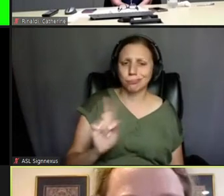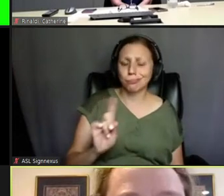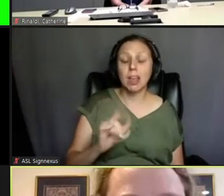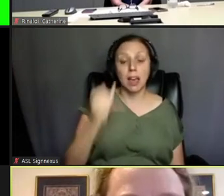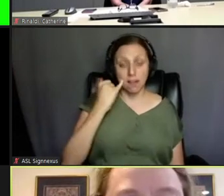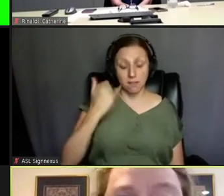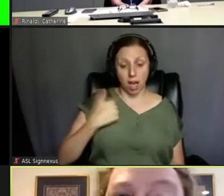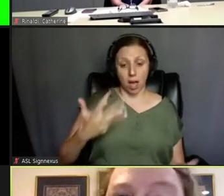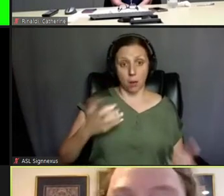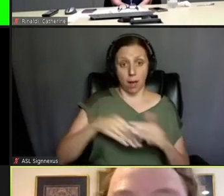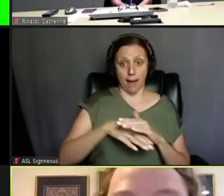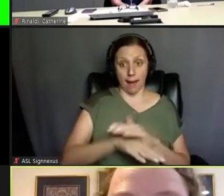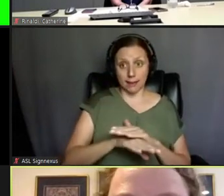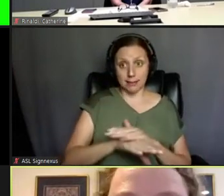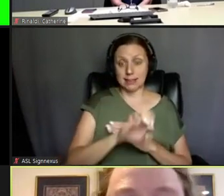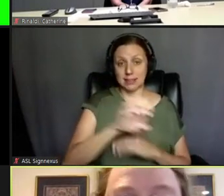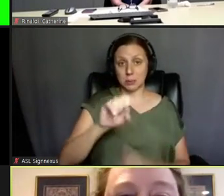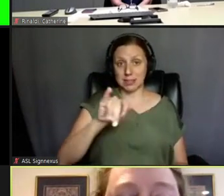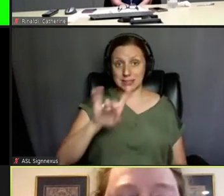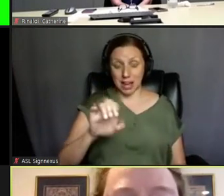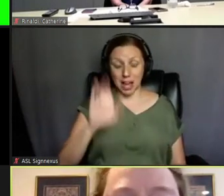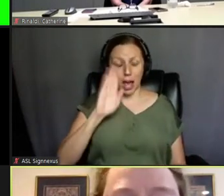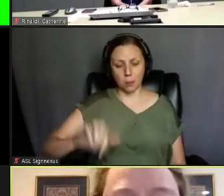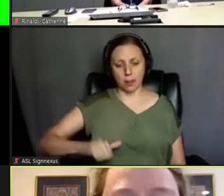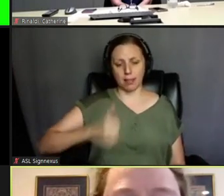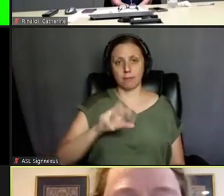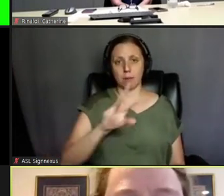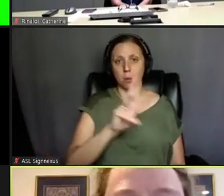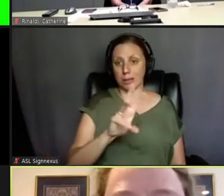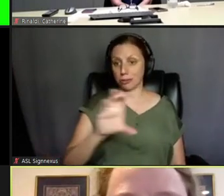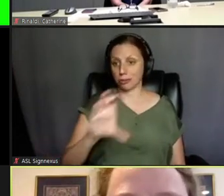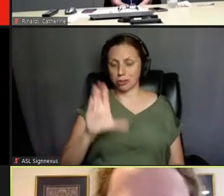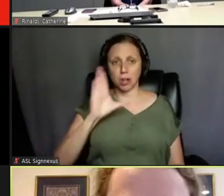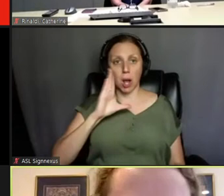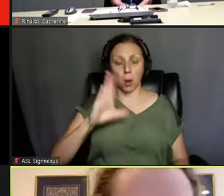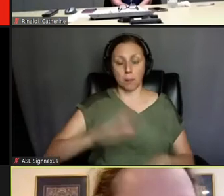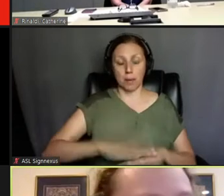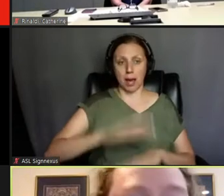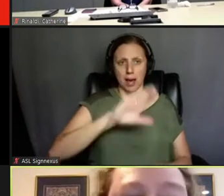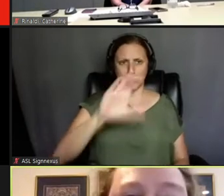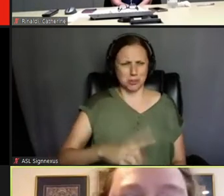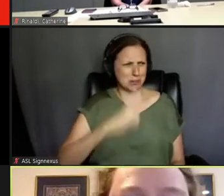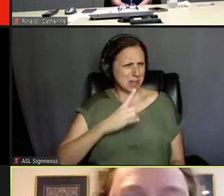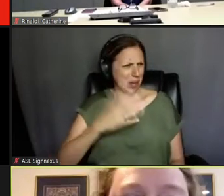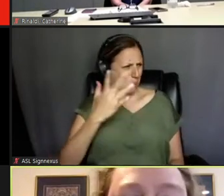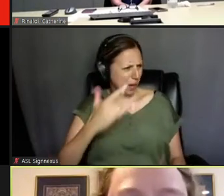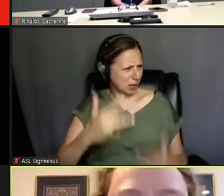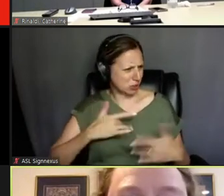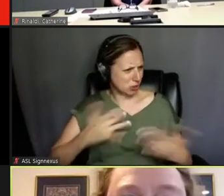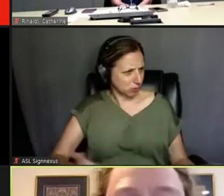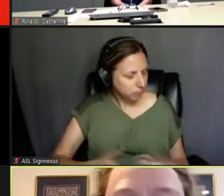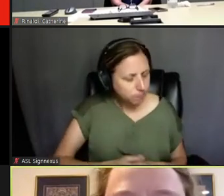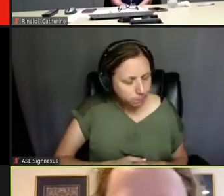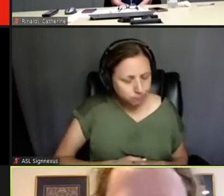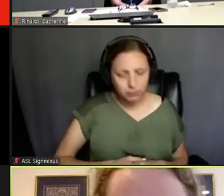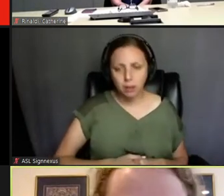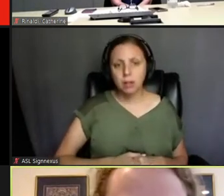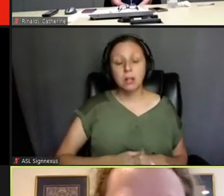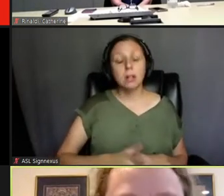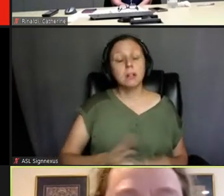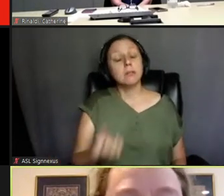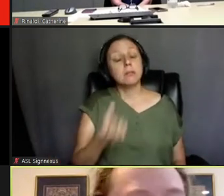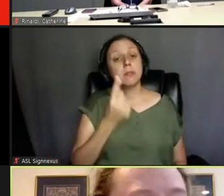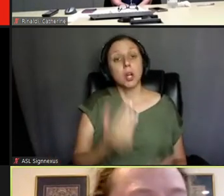to the East Side, I would be living in Westchester and I would be on this Zoom going, what's all the fuss about? These new